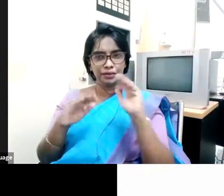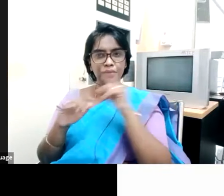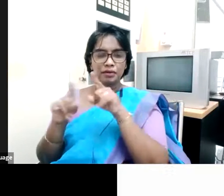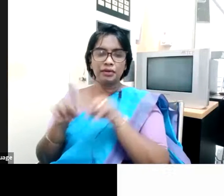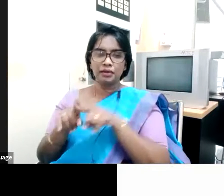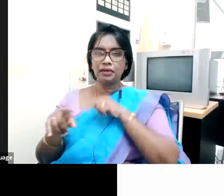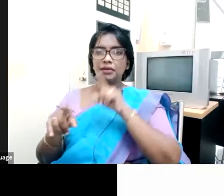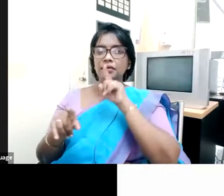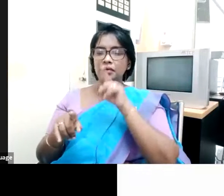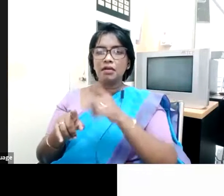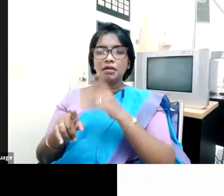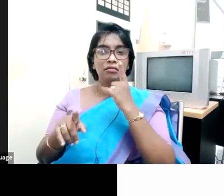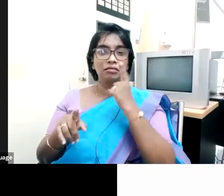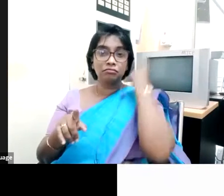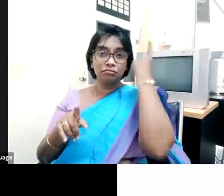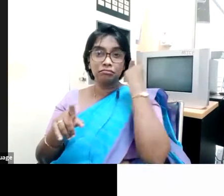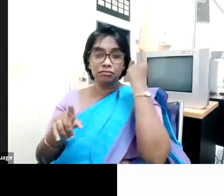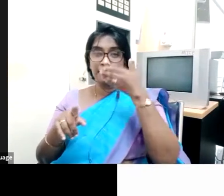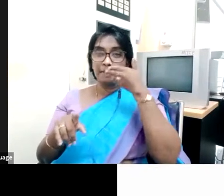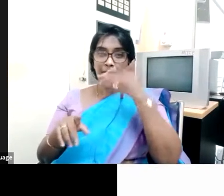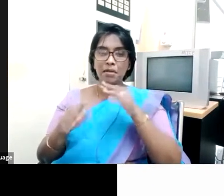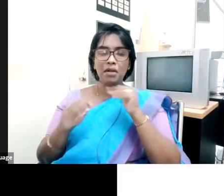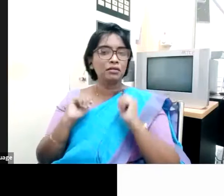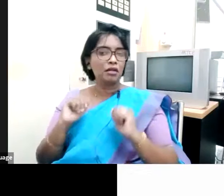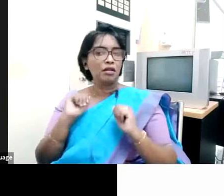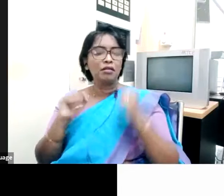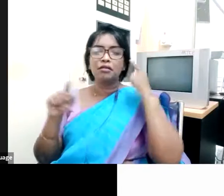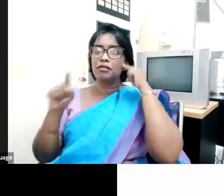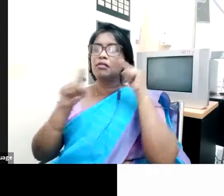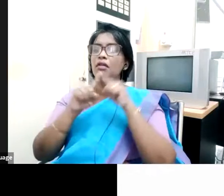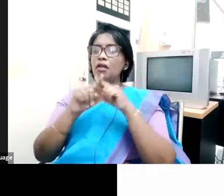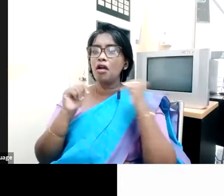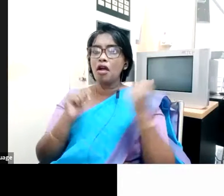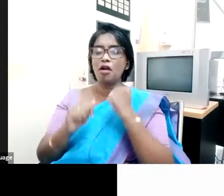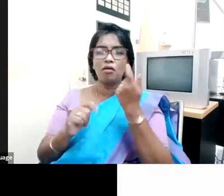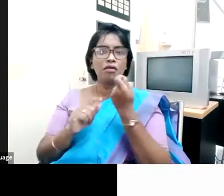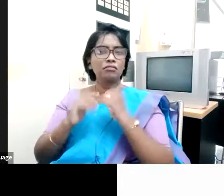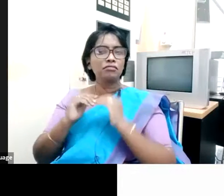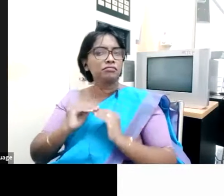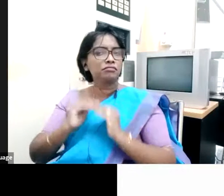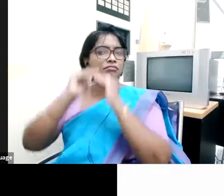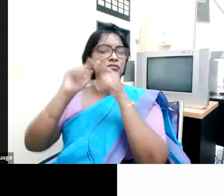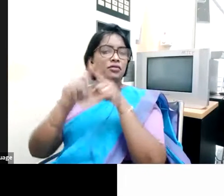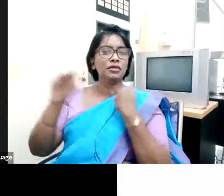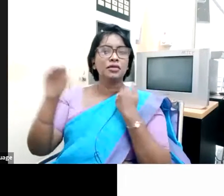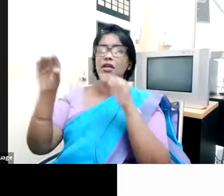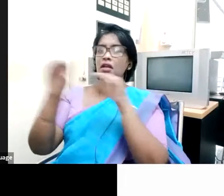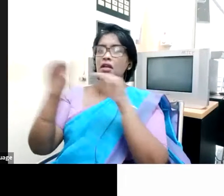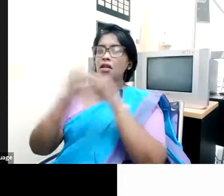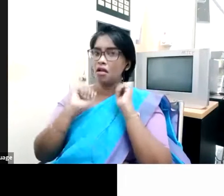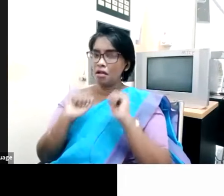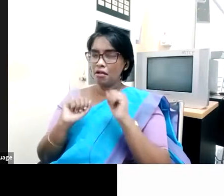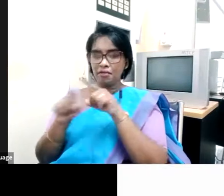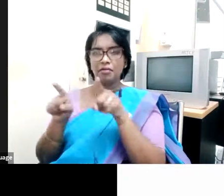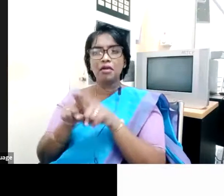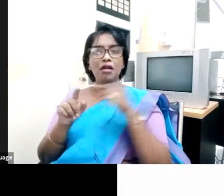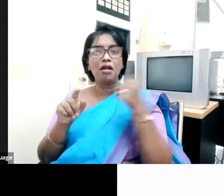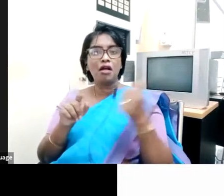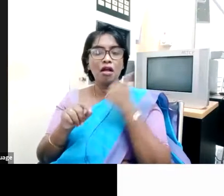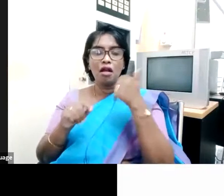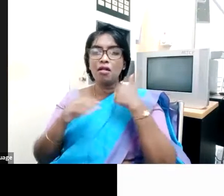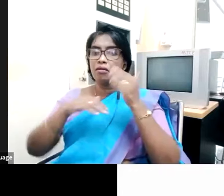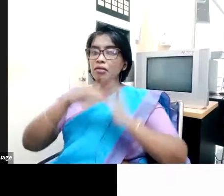and adapt to the digital economy and pathways for a just green transition, because this is something we've seen is going to be